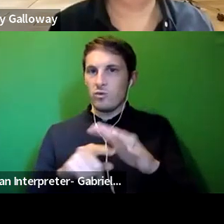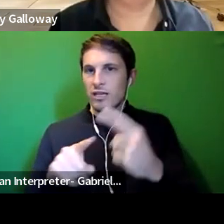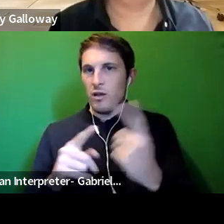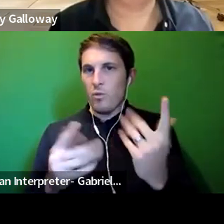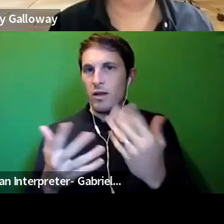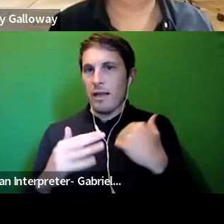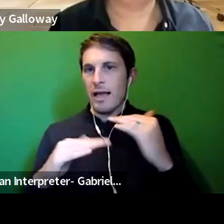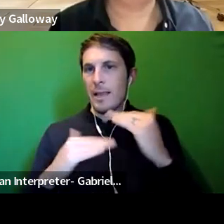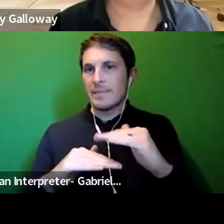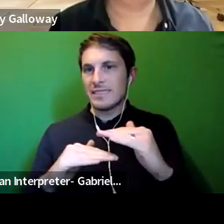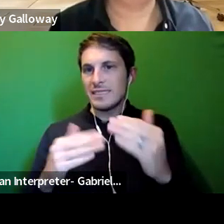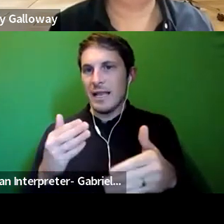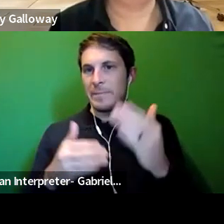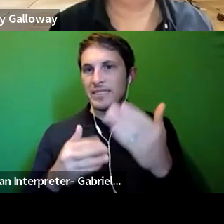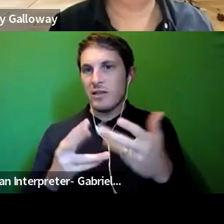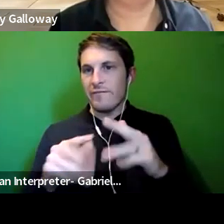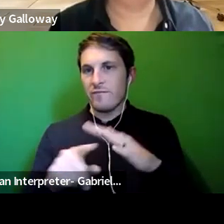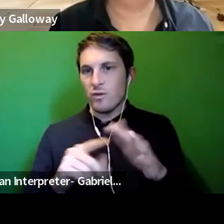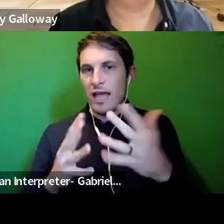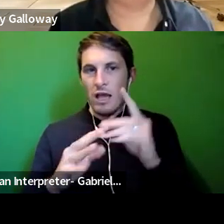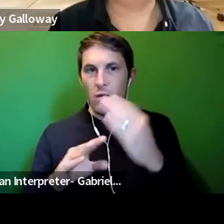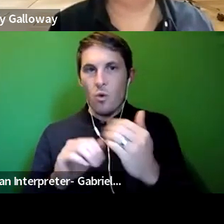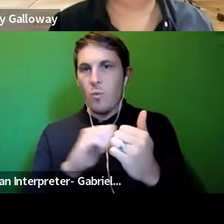as well? And how do I work with other people